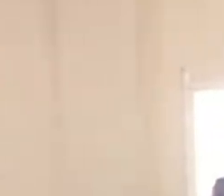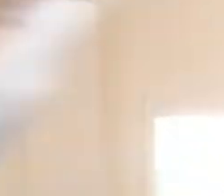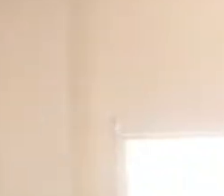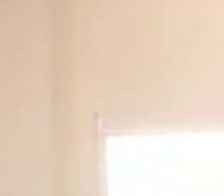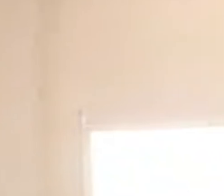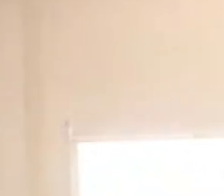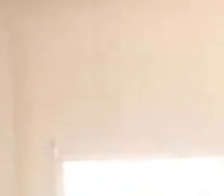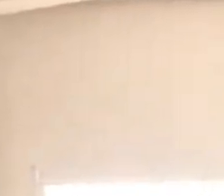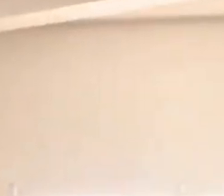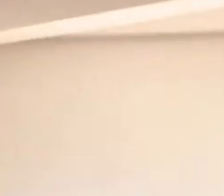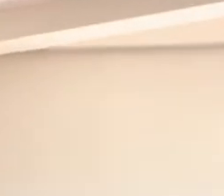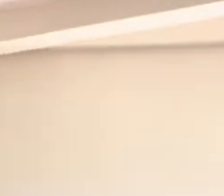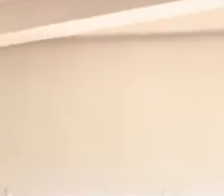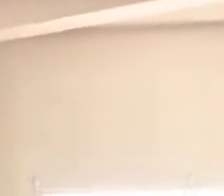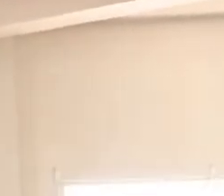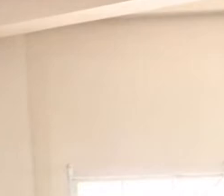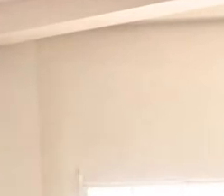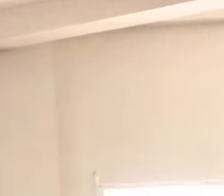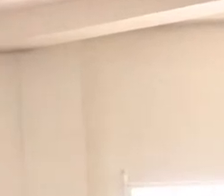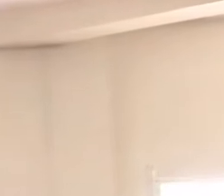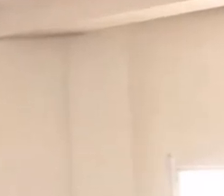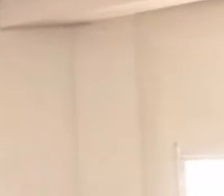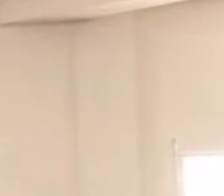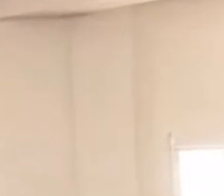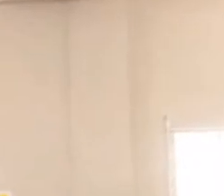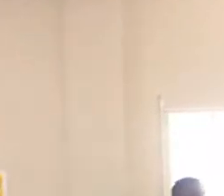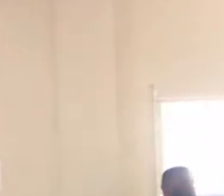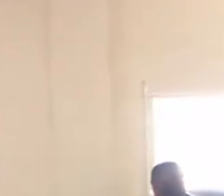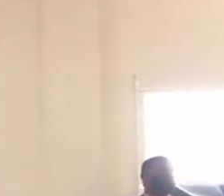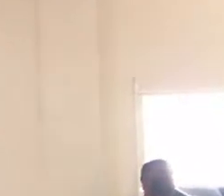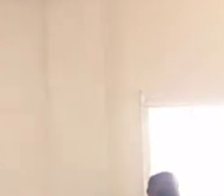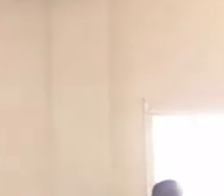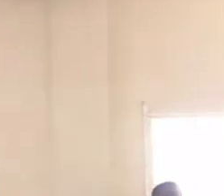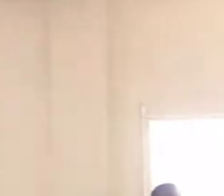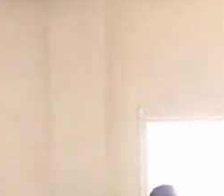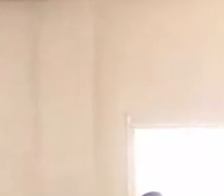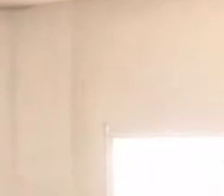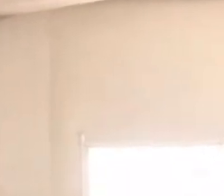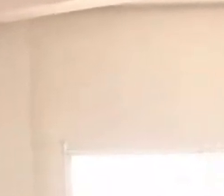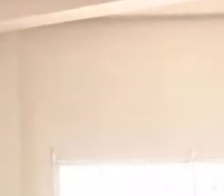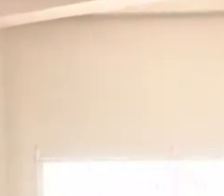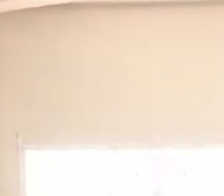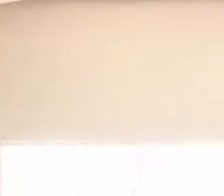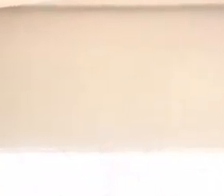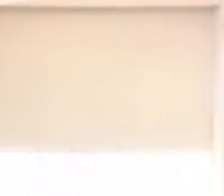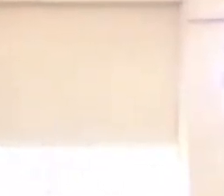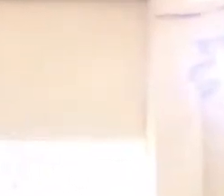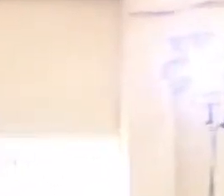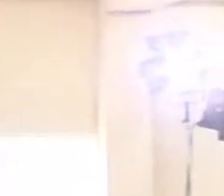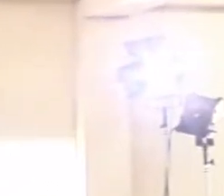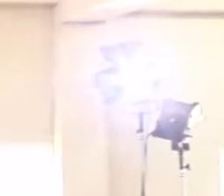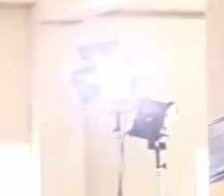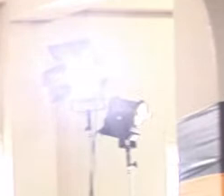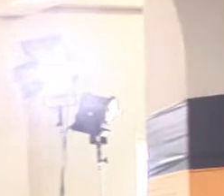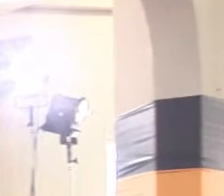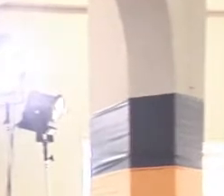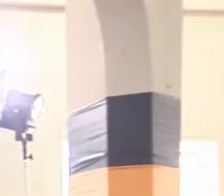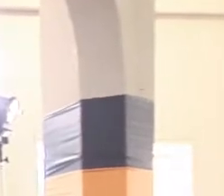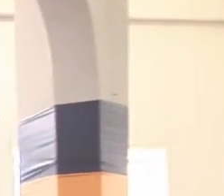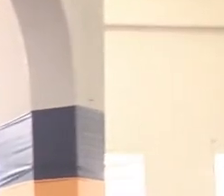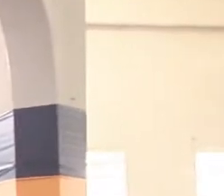Jesus comes to an end. He hears our humble